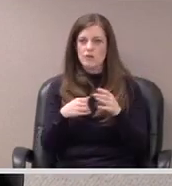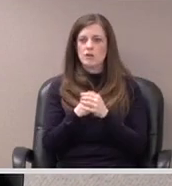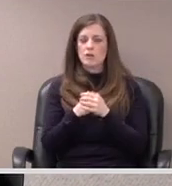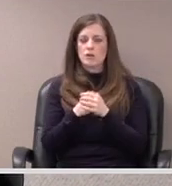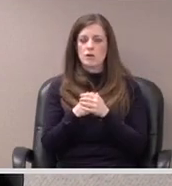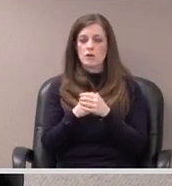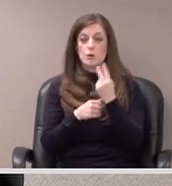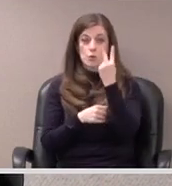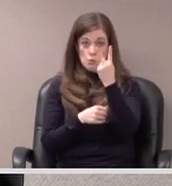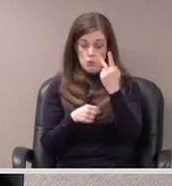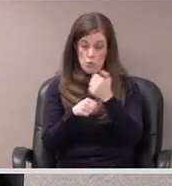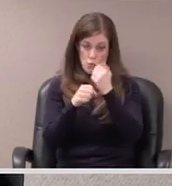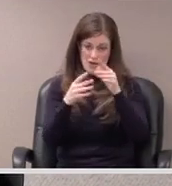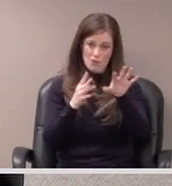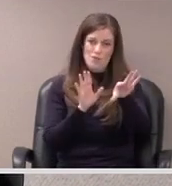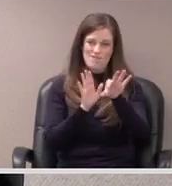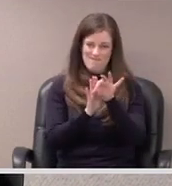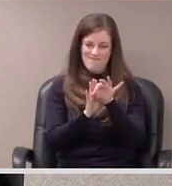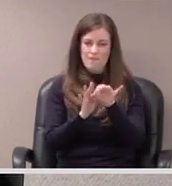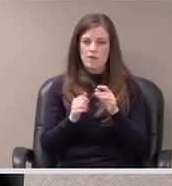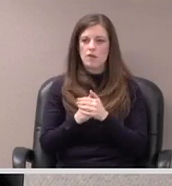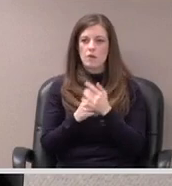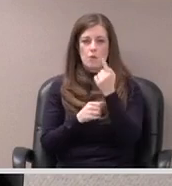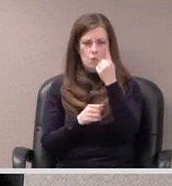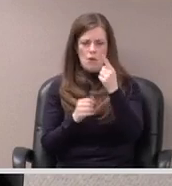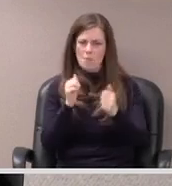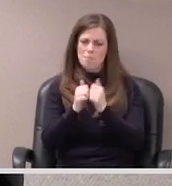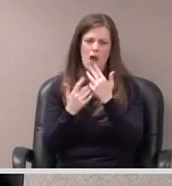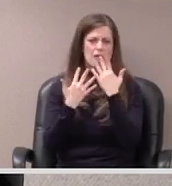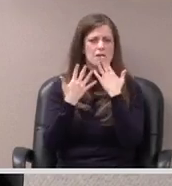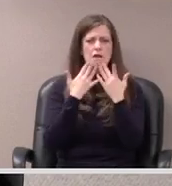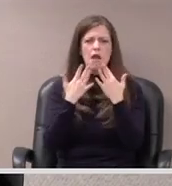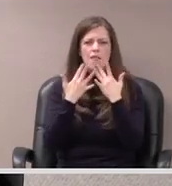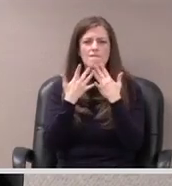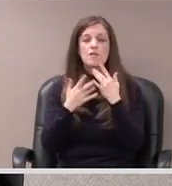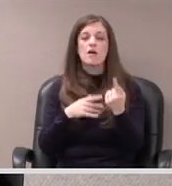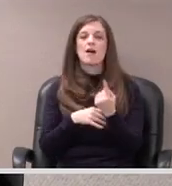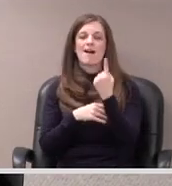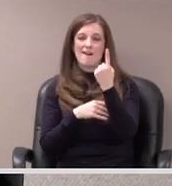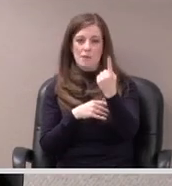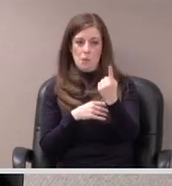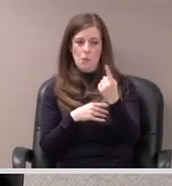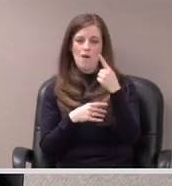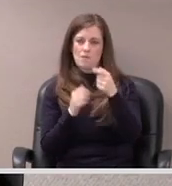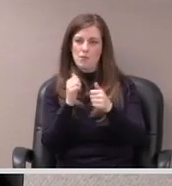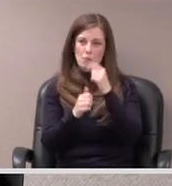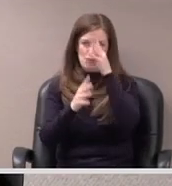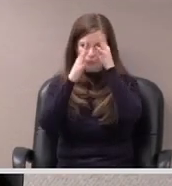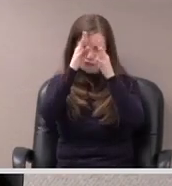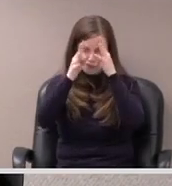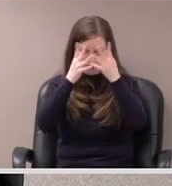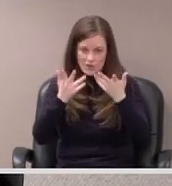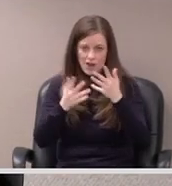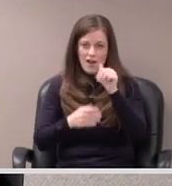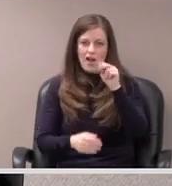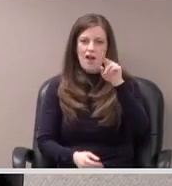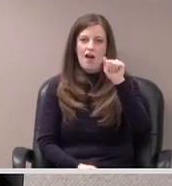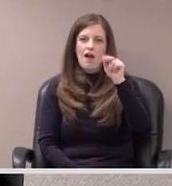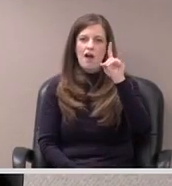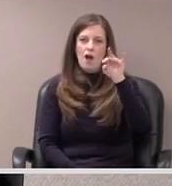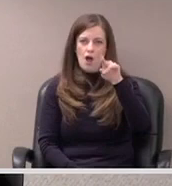Two overall winners were selected, one for having the most colorful poster and one for having the most creative poster. Audrey won